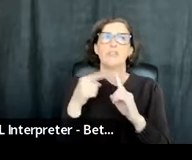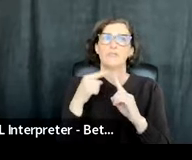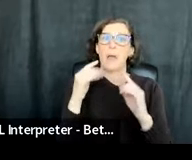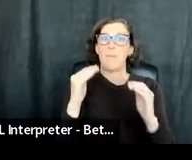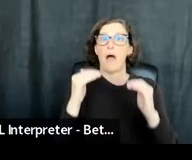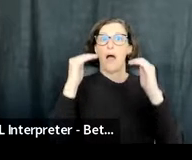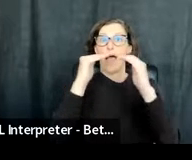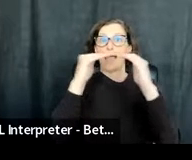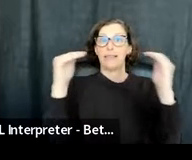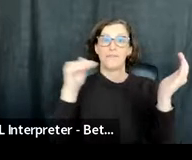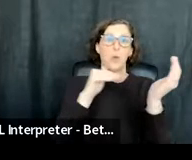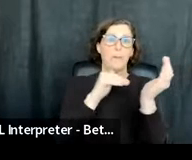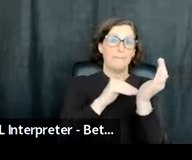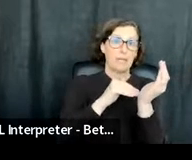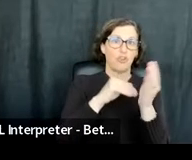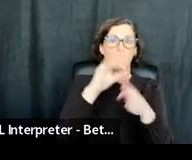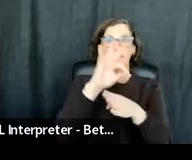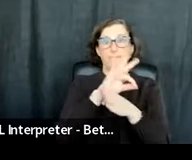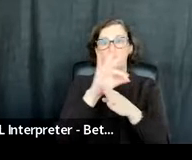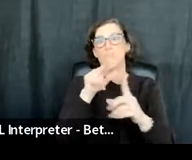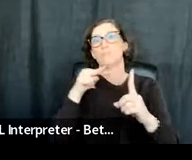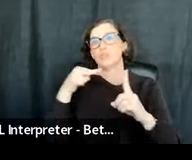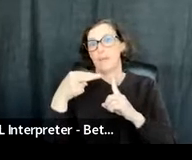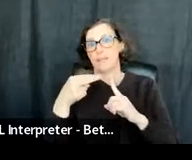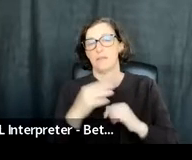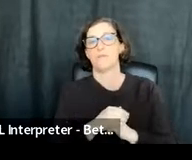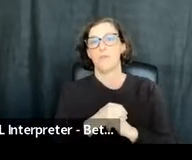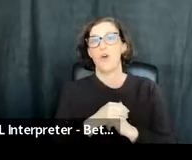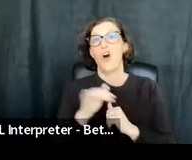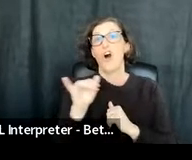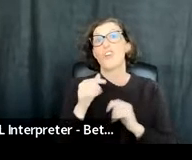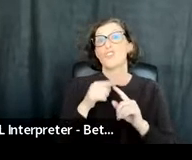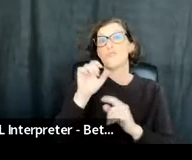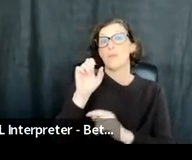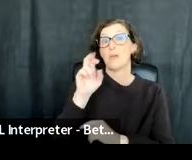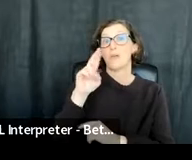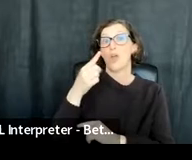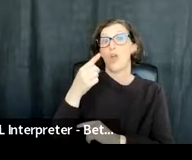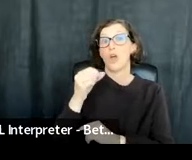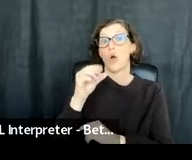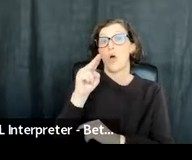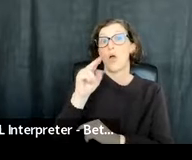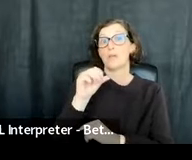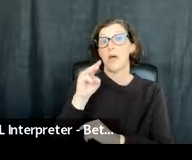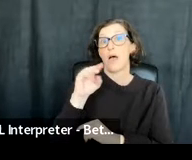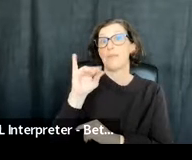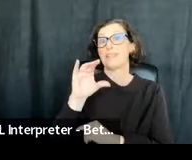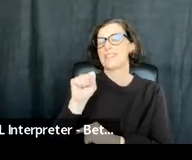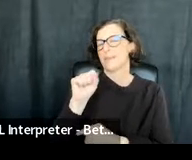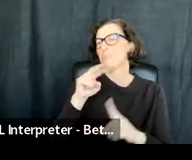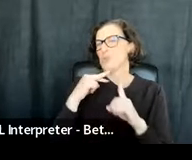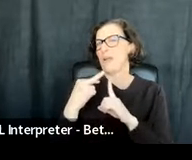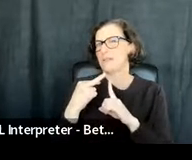level medical and functional perspective, and ergonomic perspective as well. Ergonomics, we didn't really touch on that as